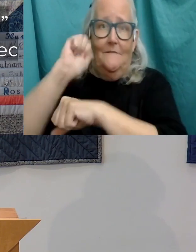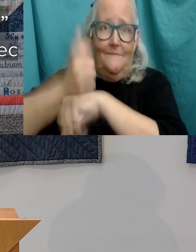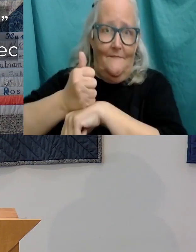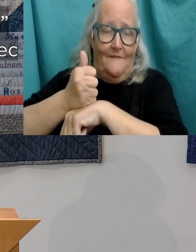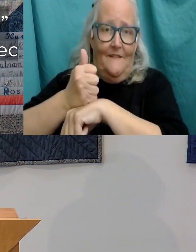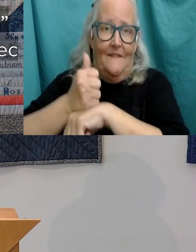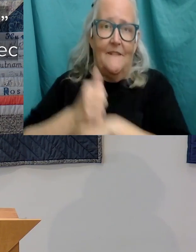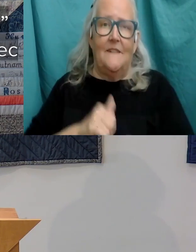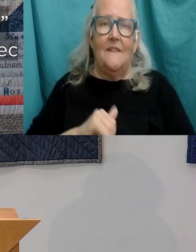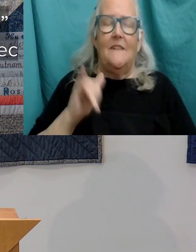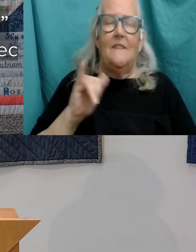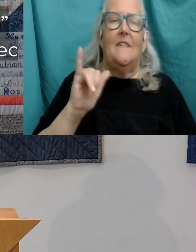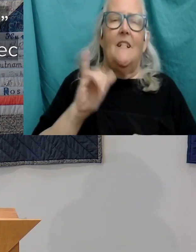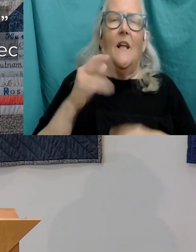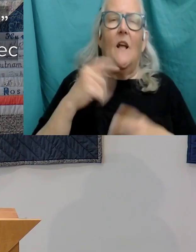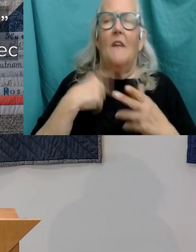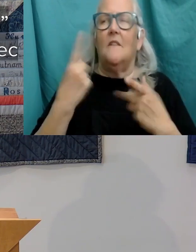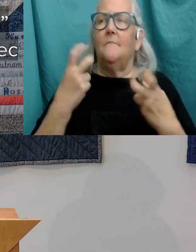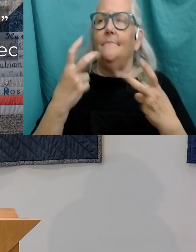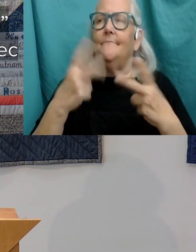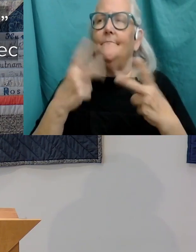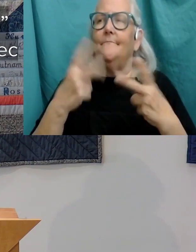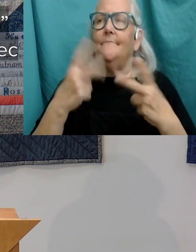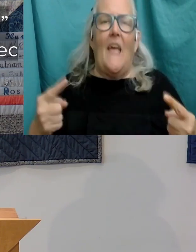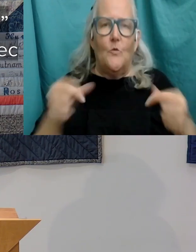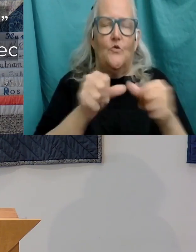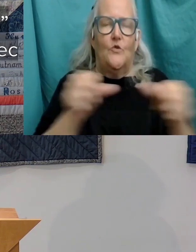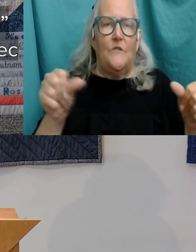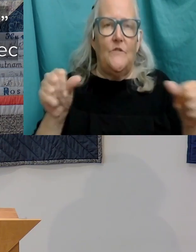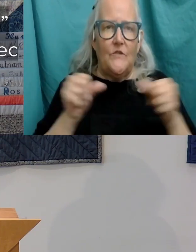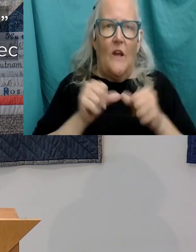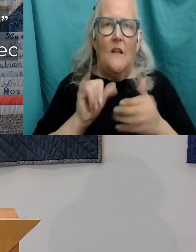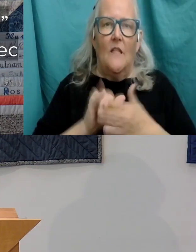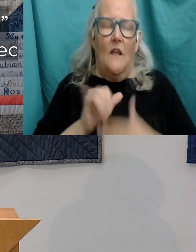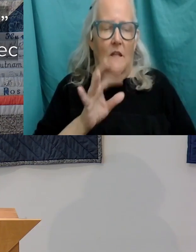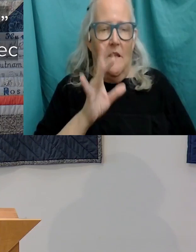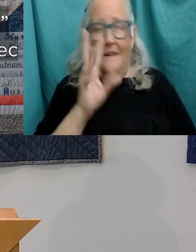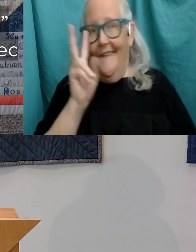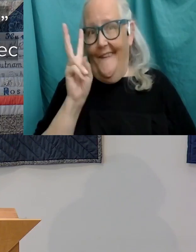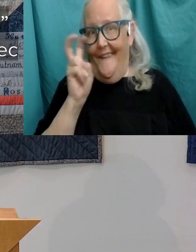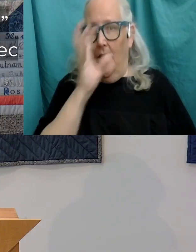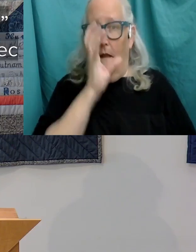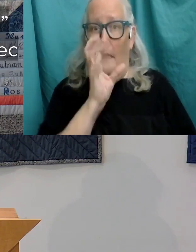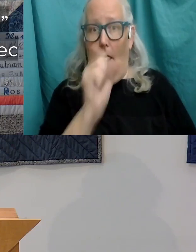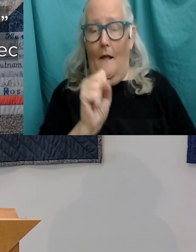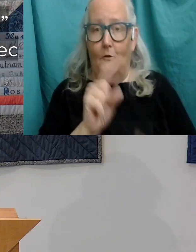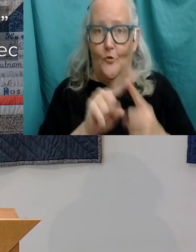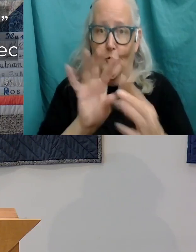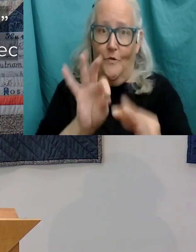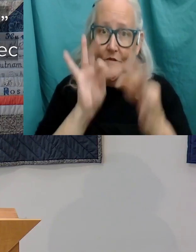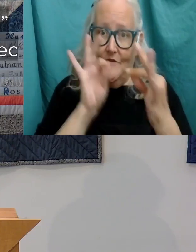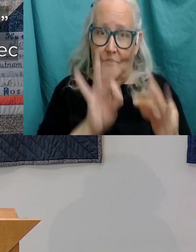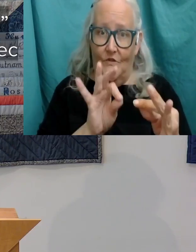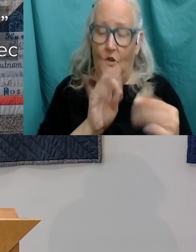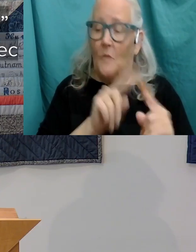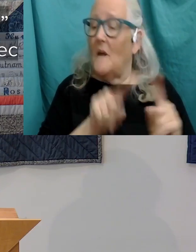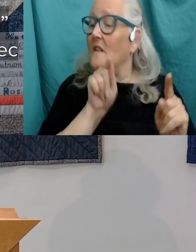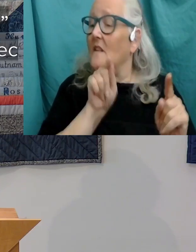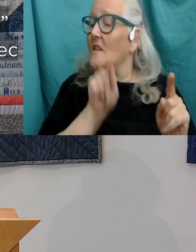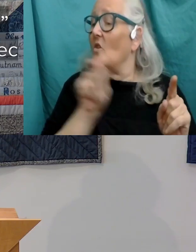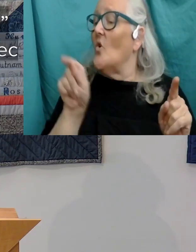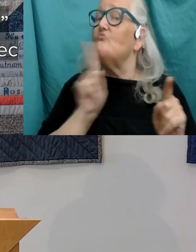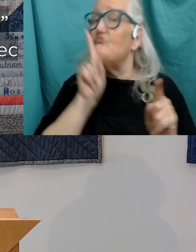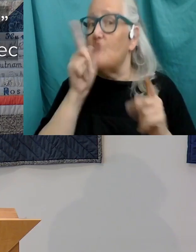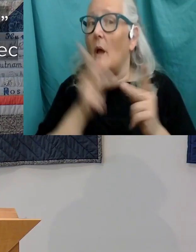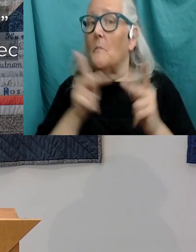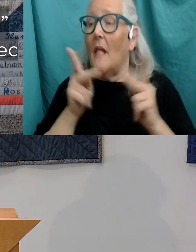a kind of effectively enticed utopia in which the real sites, all the other real sites that can be found within the culture,